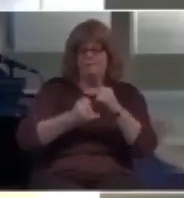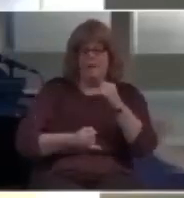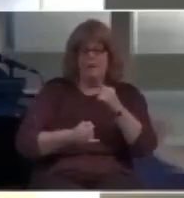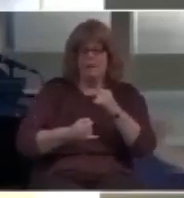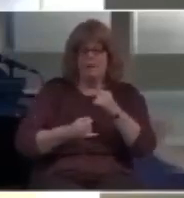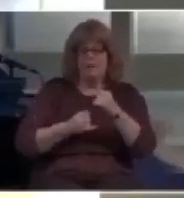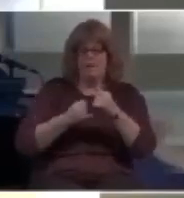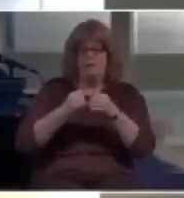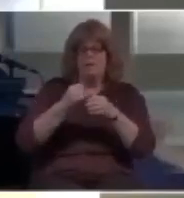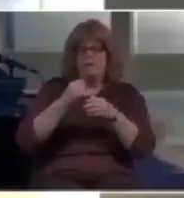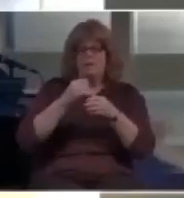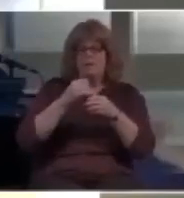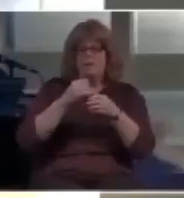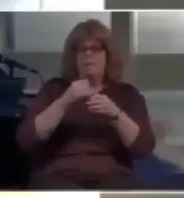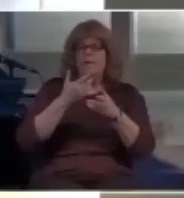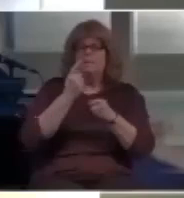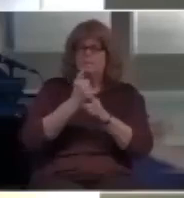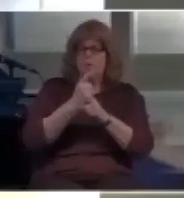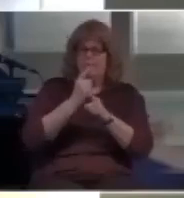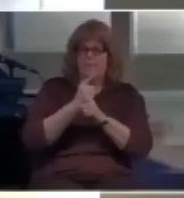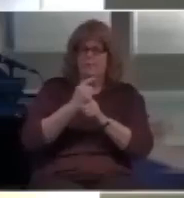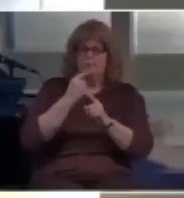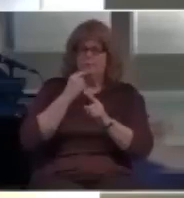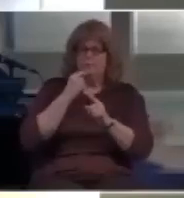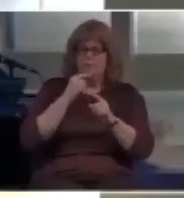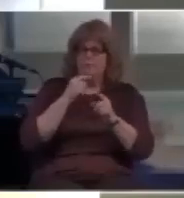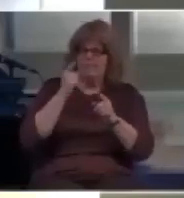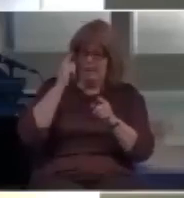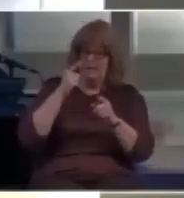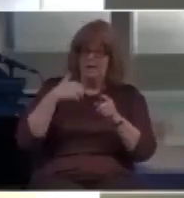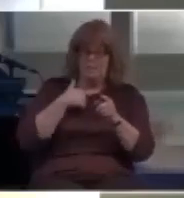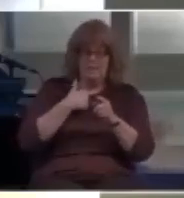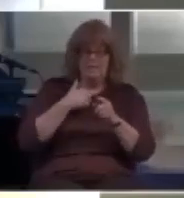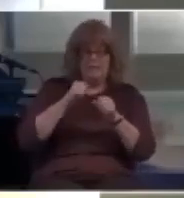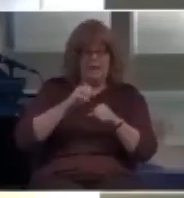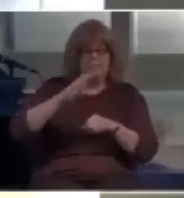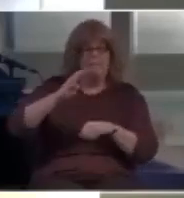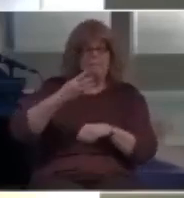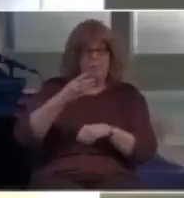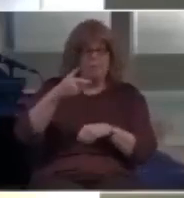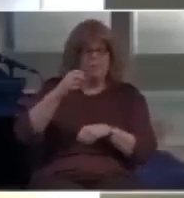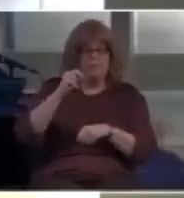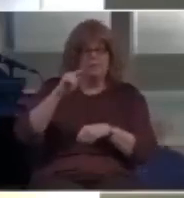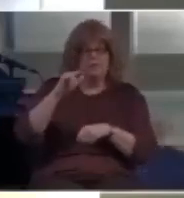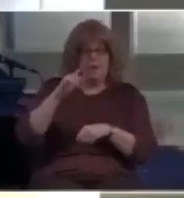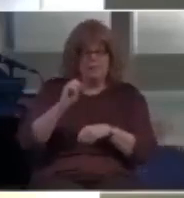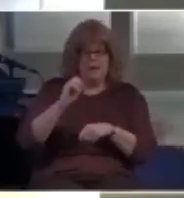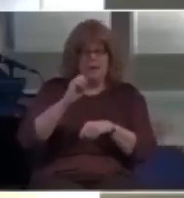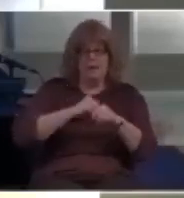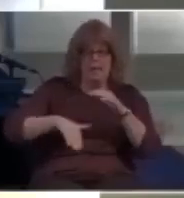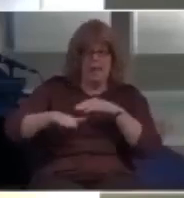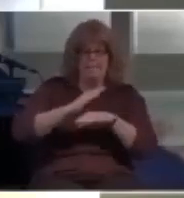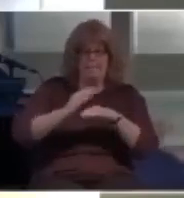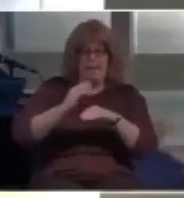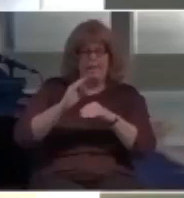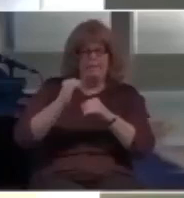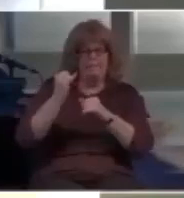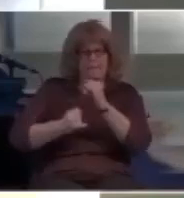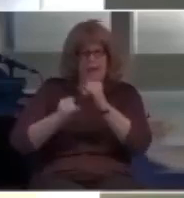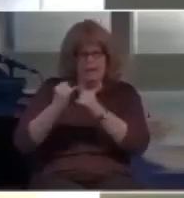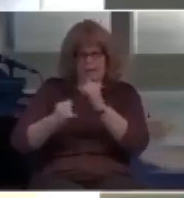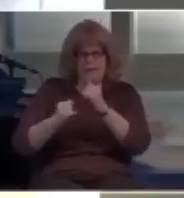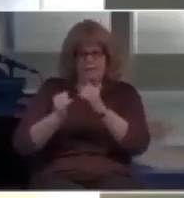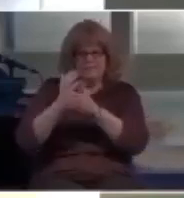I'm sorry. "It is proper to view the beast both as the fourth Gentile empire in its final stage,